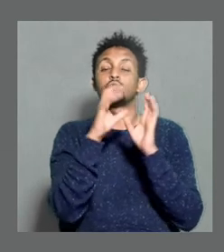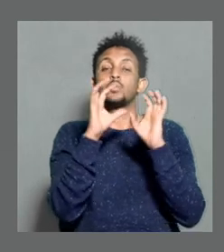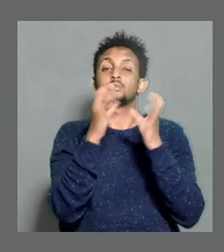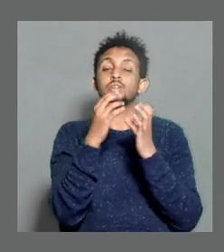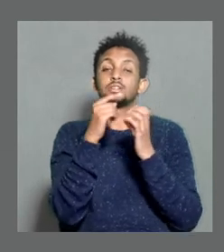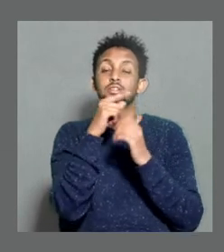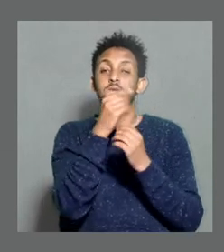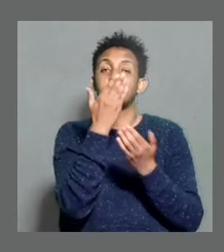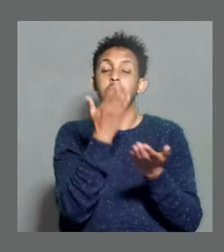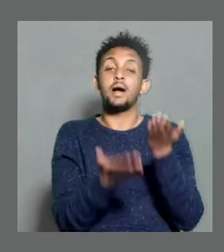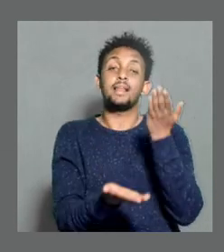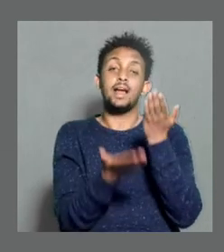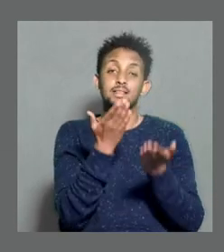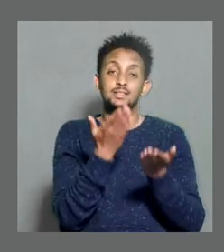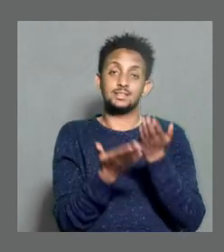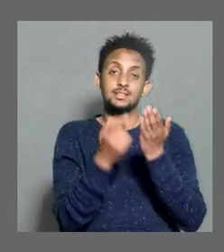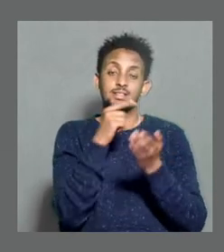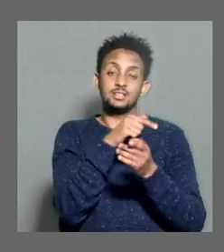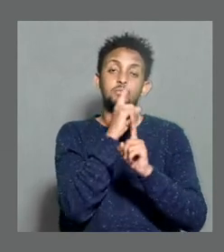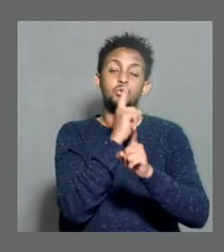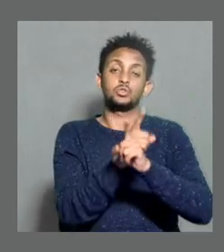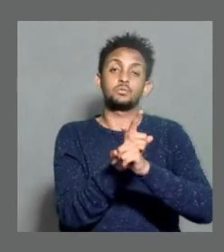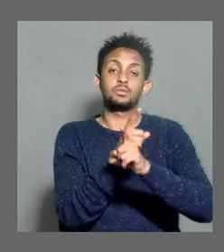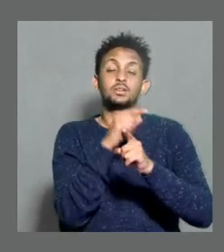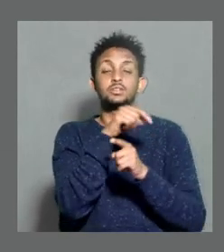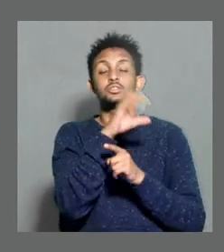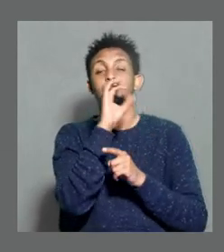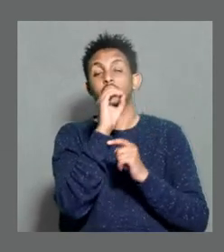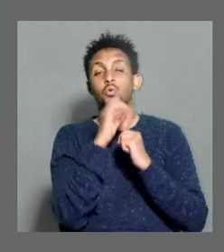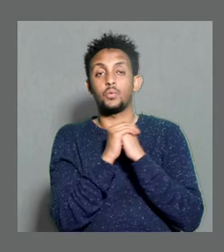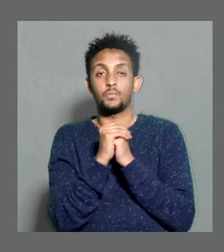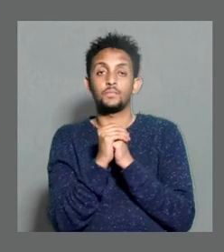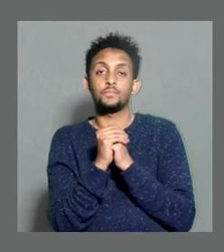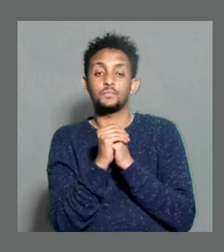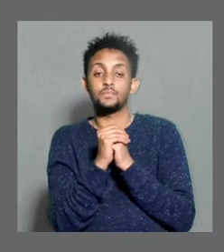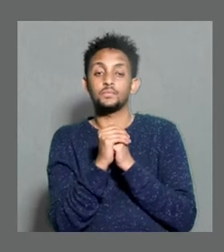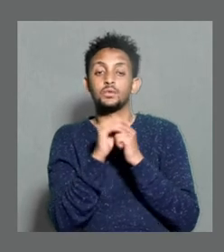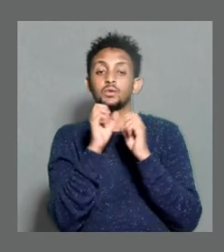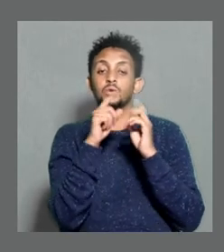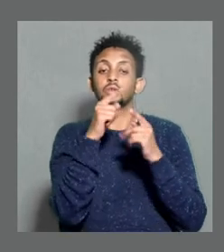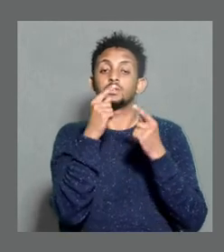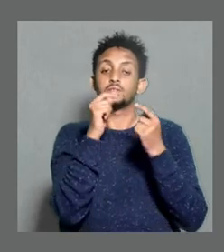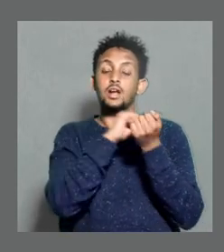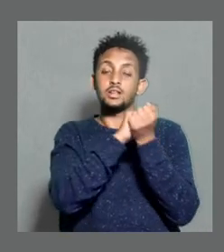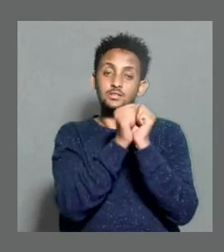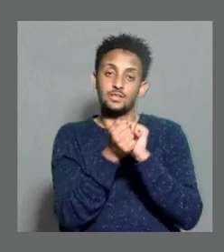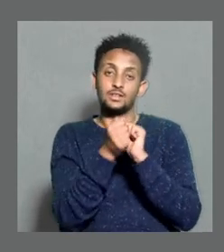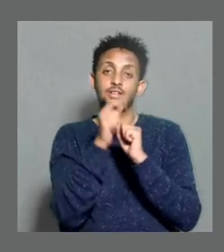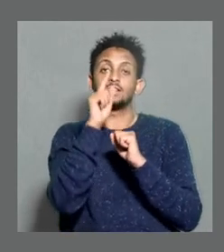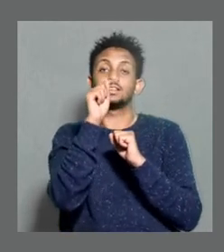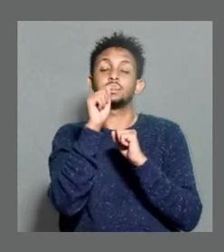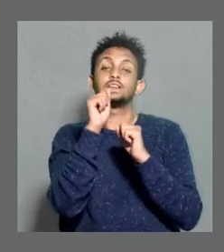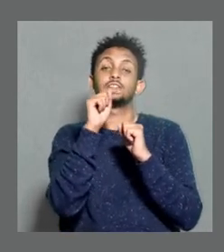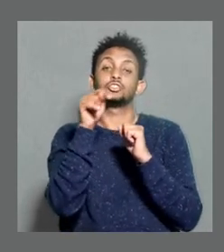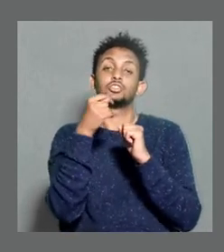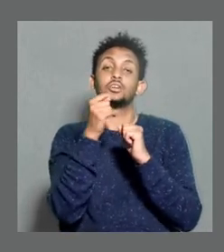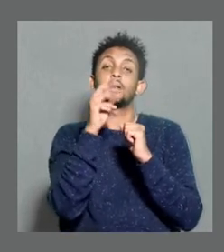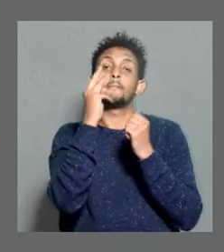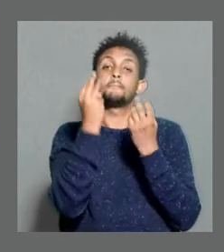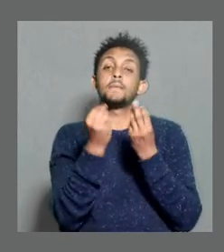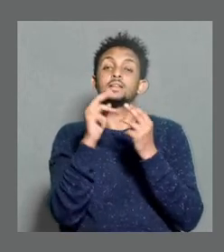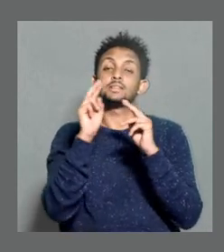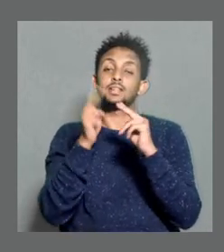is in a state of balance, it's possible to say that it is zero. Okay? As you transfer this, tension T is equal to mass